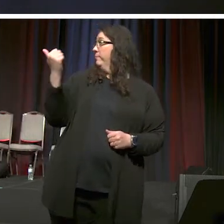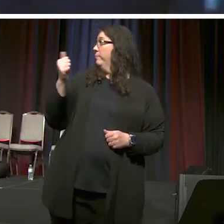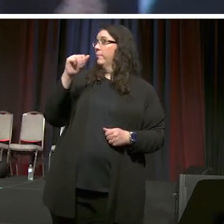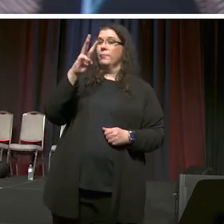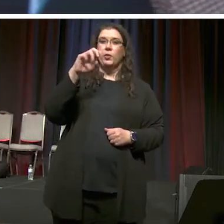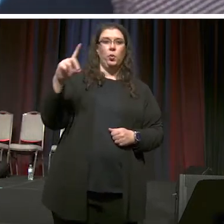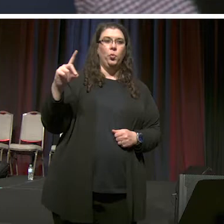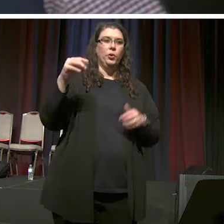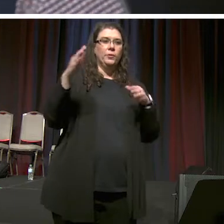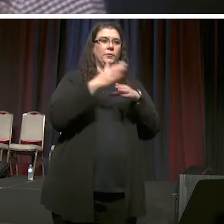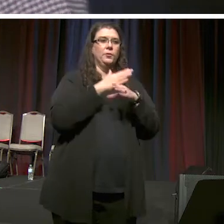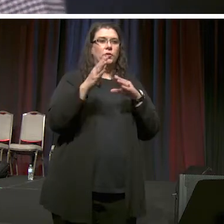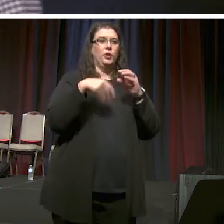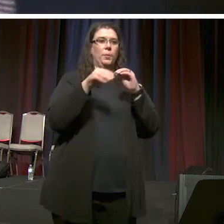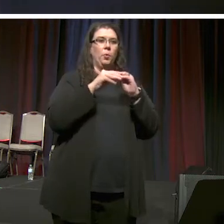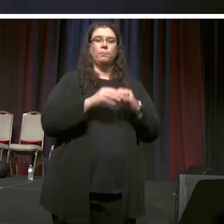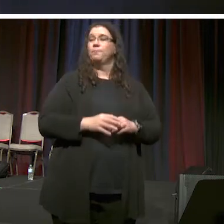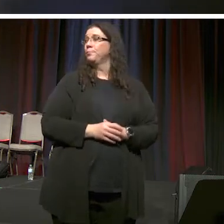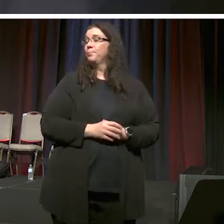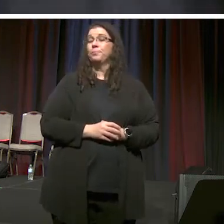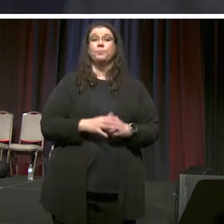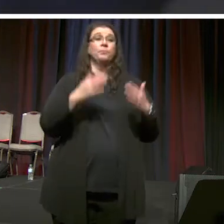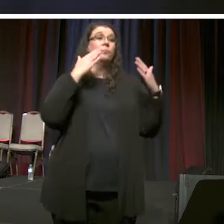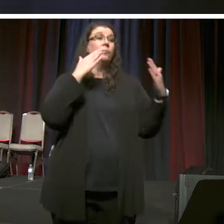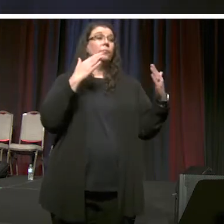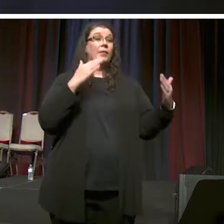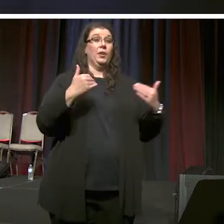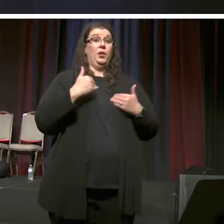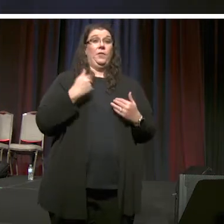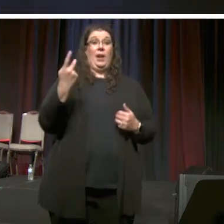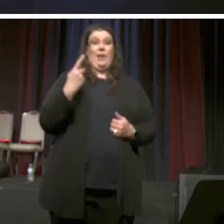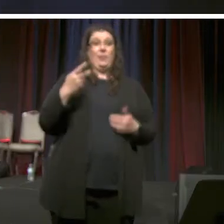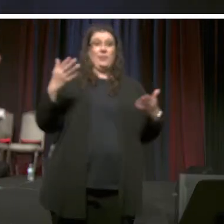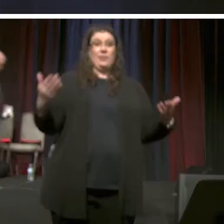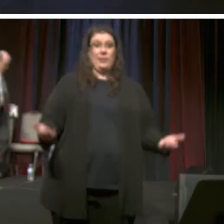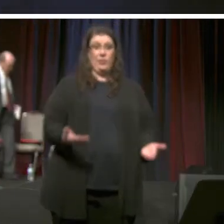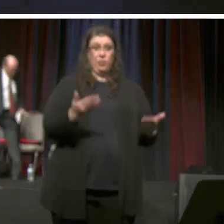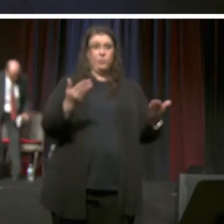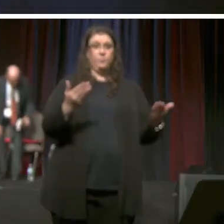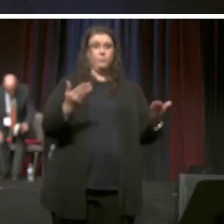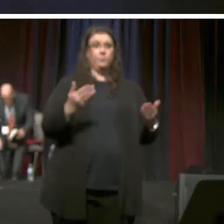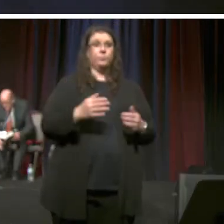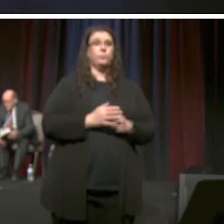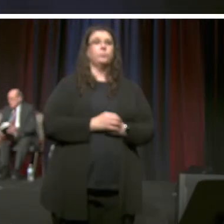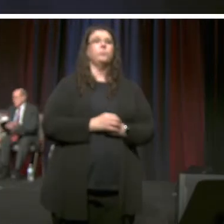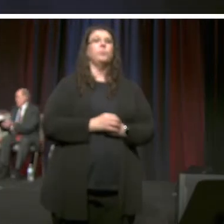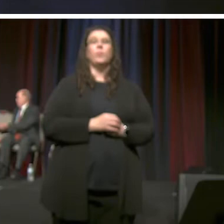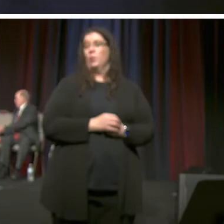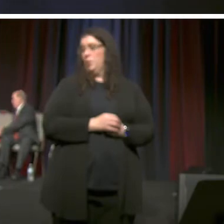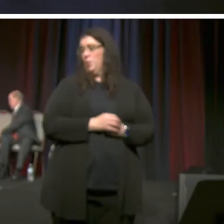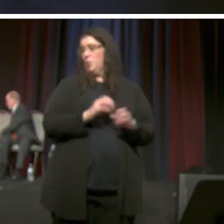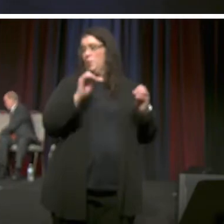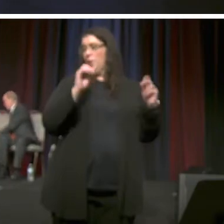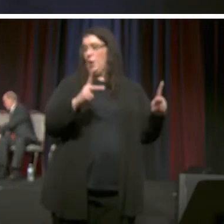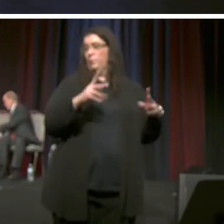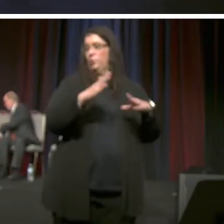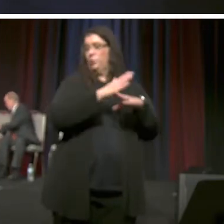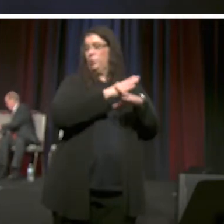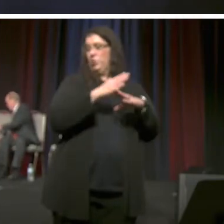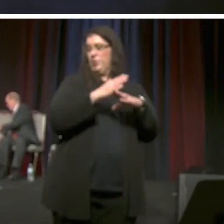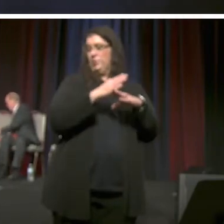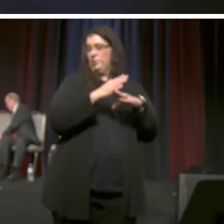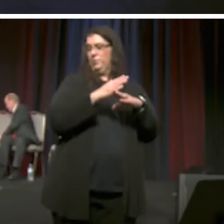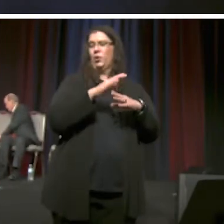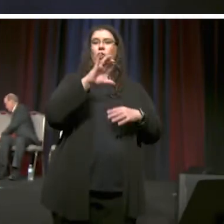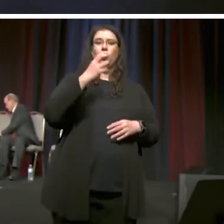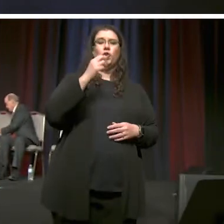observations. Thanks, Ken. Well, thank you for having us here and the opportunity to share. I just want to cover